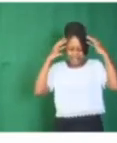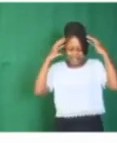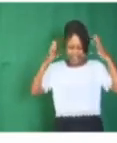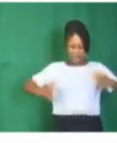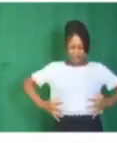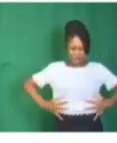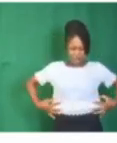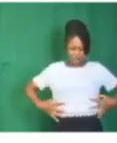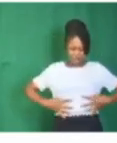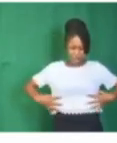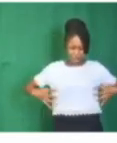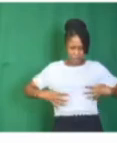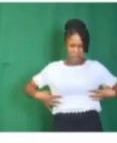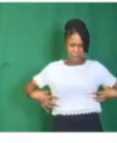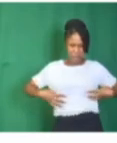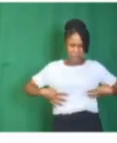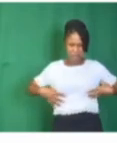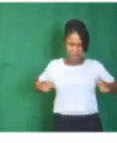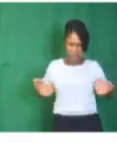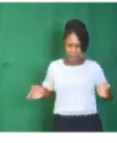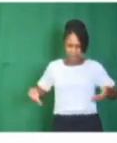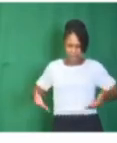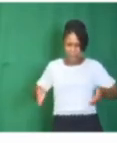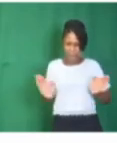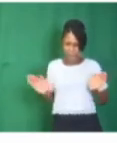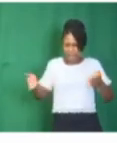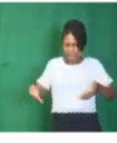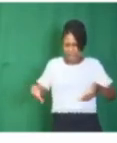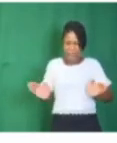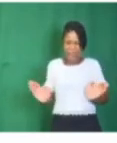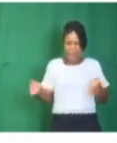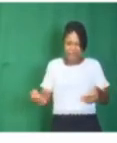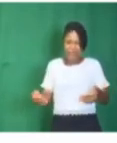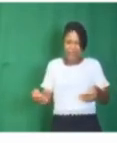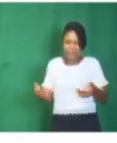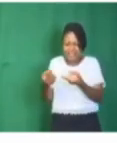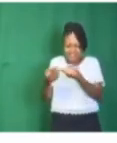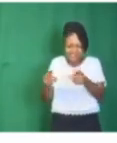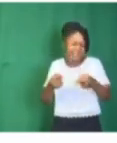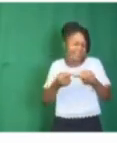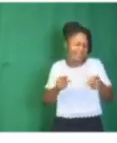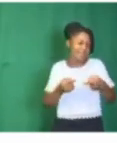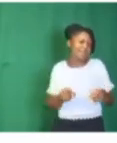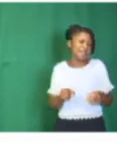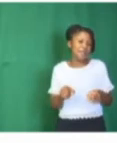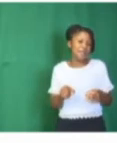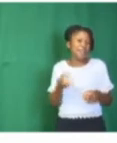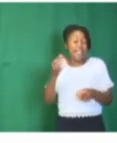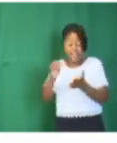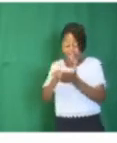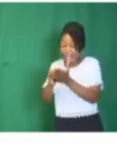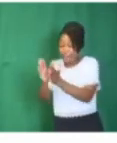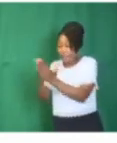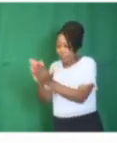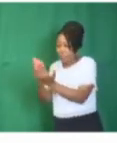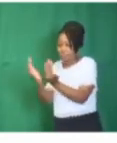cage, the hip bone, and we have quite a number of these bones. I think if you open your book, the grade 7 book,